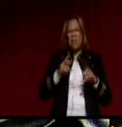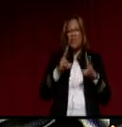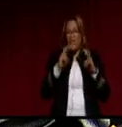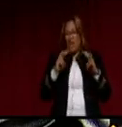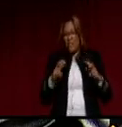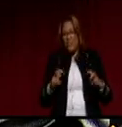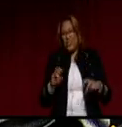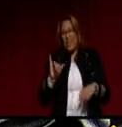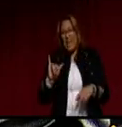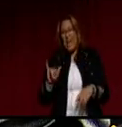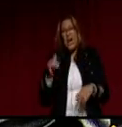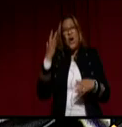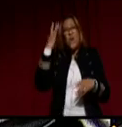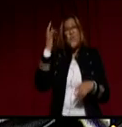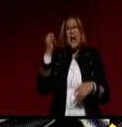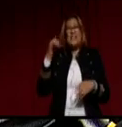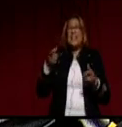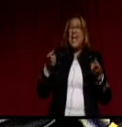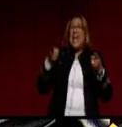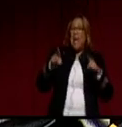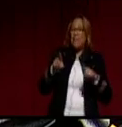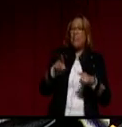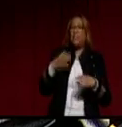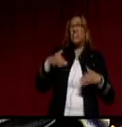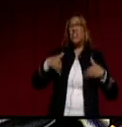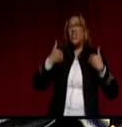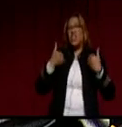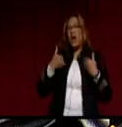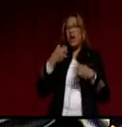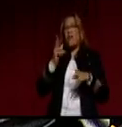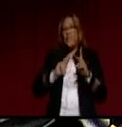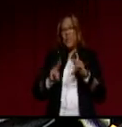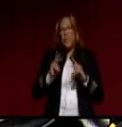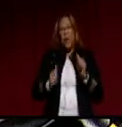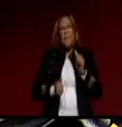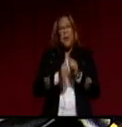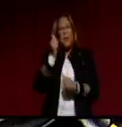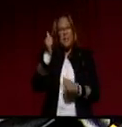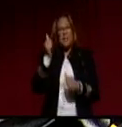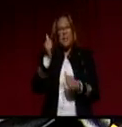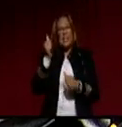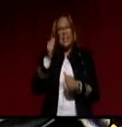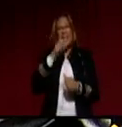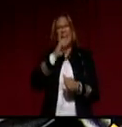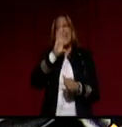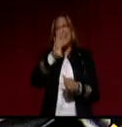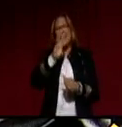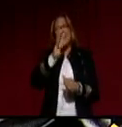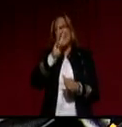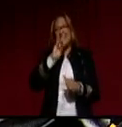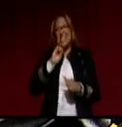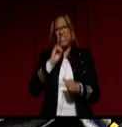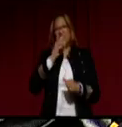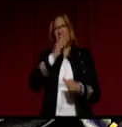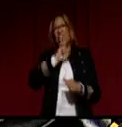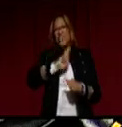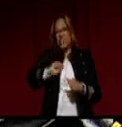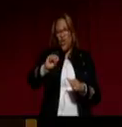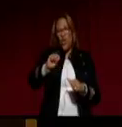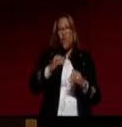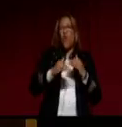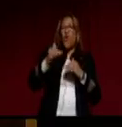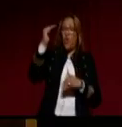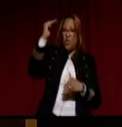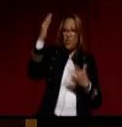that out. Why is it happening in someone who's young? But most of the deaths have occurred in people who are 60 years old or older. Mm-hmm.